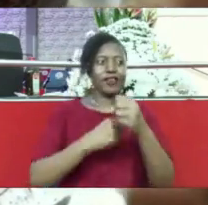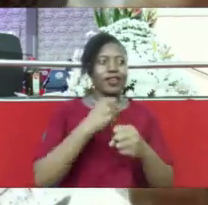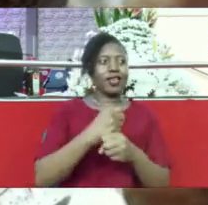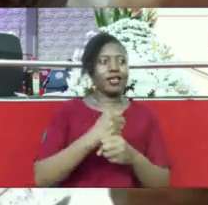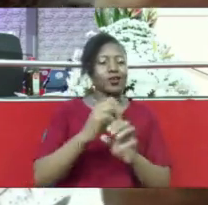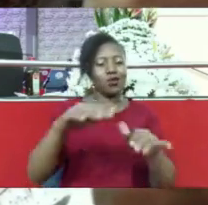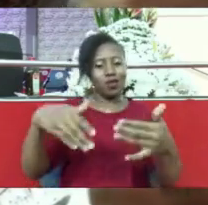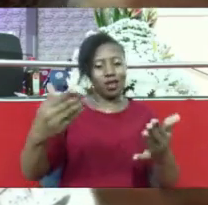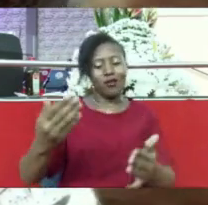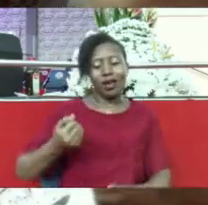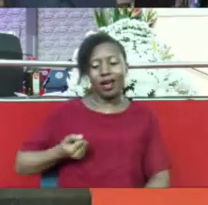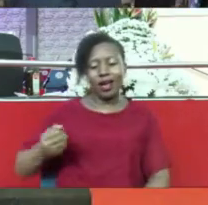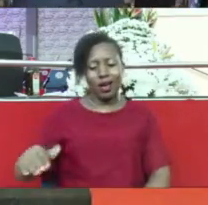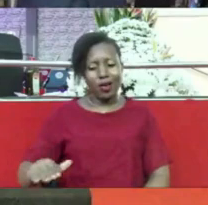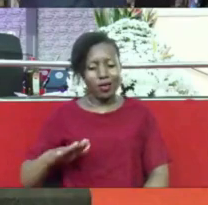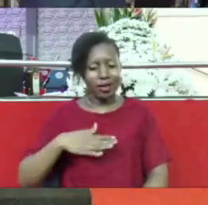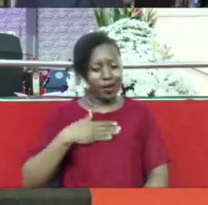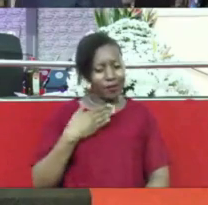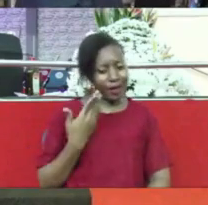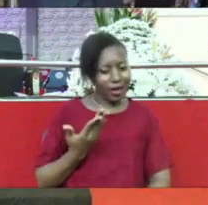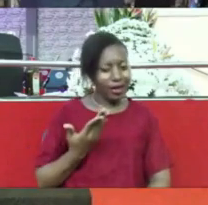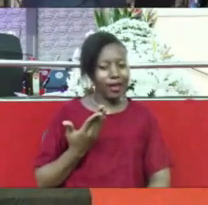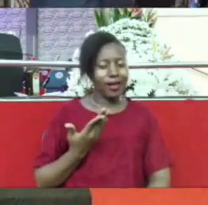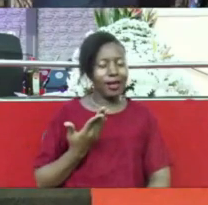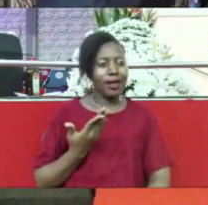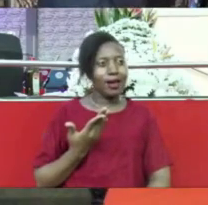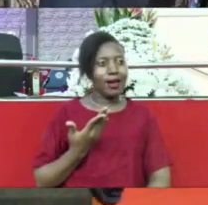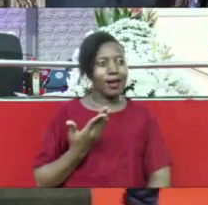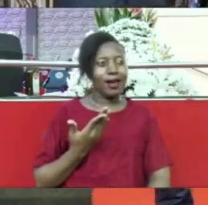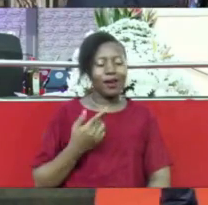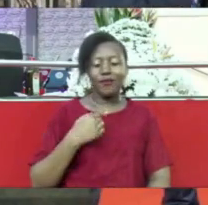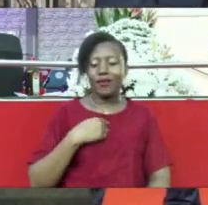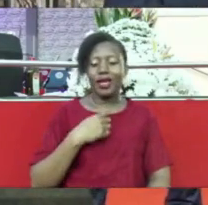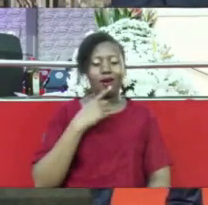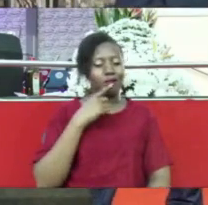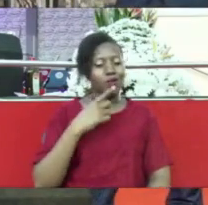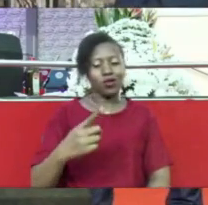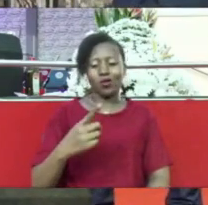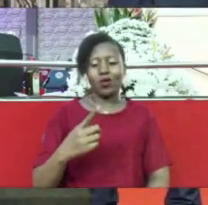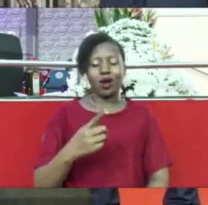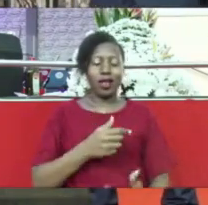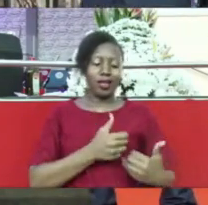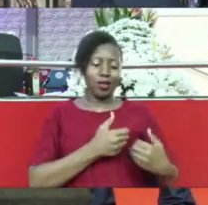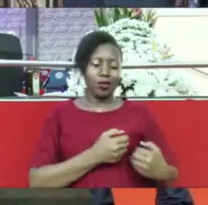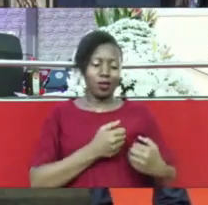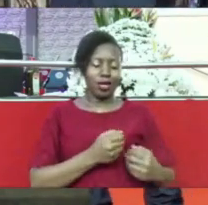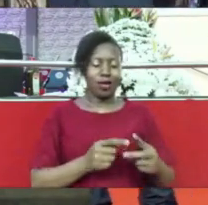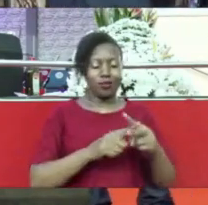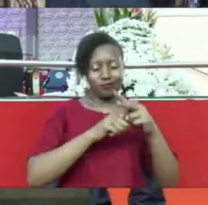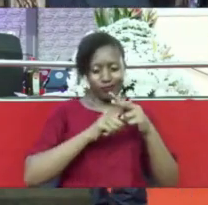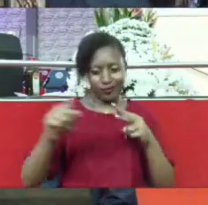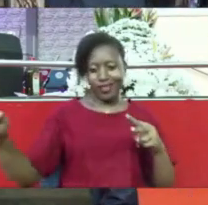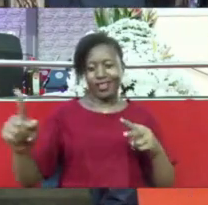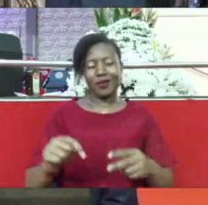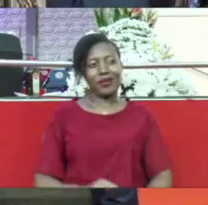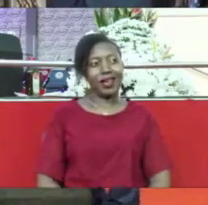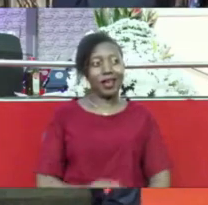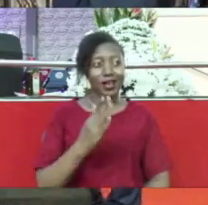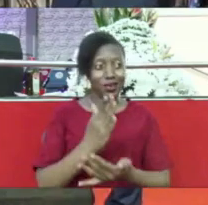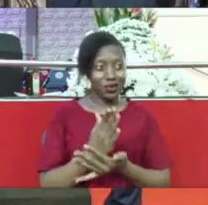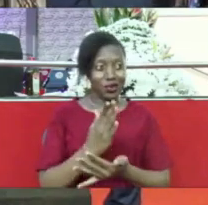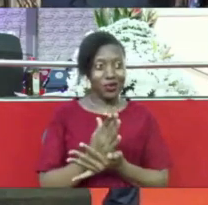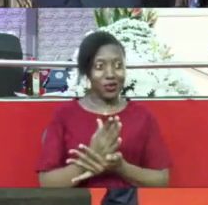for marriage. Ili ndio niweze kumpeana binti yangu kwenye ndoa. I'm sure the fiancé will run away. Najua yule